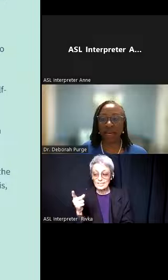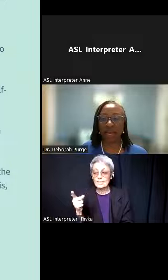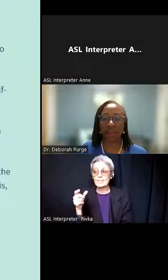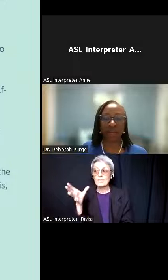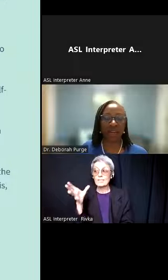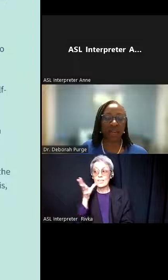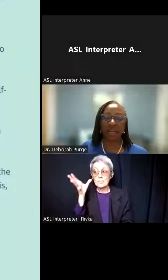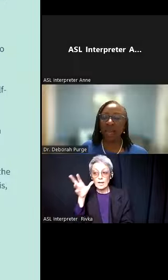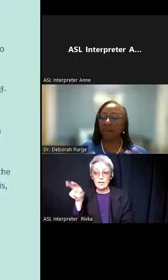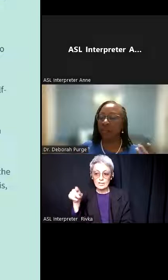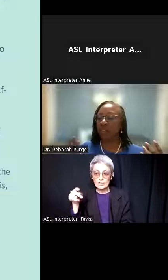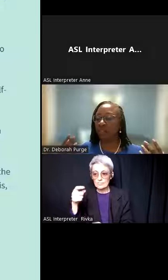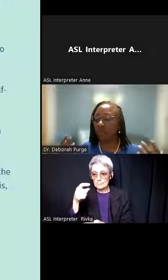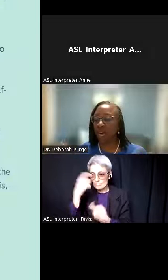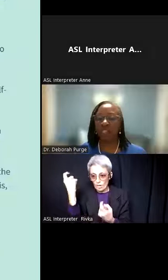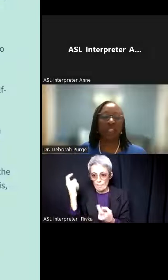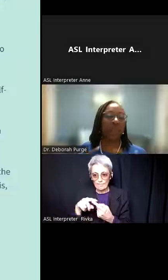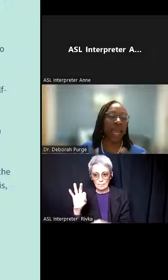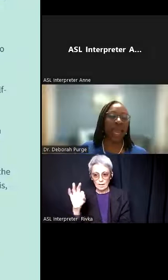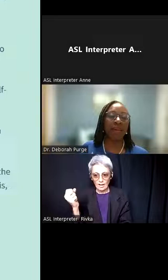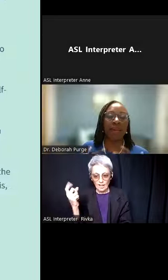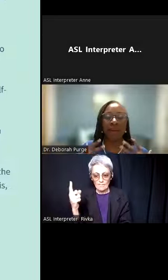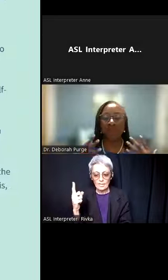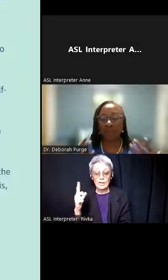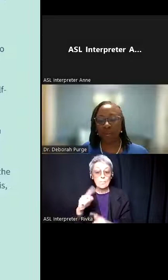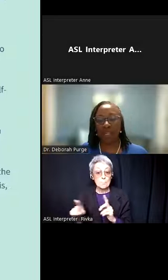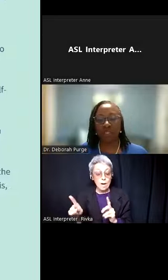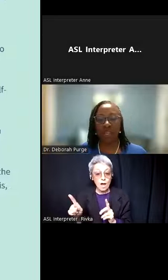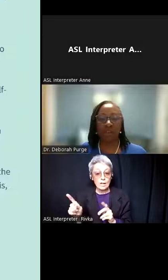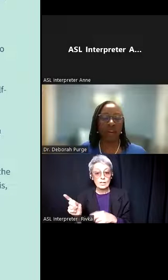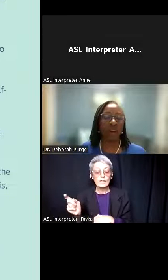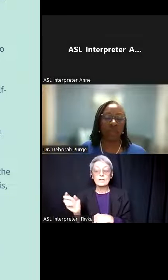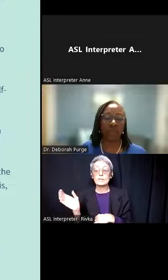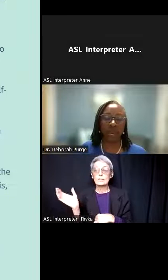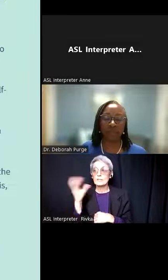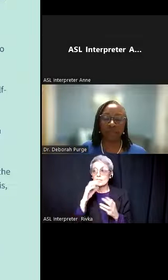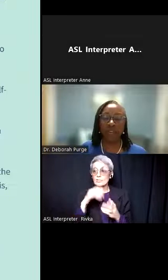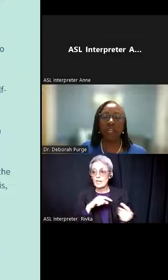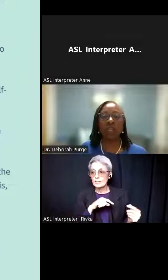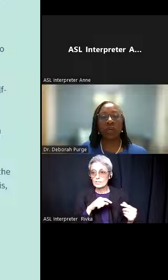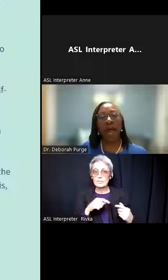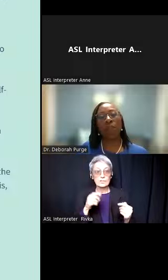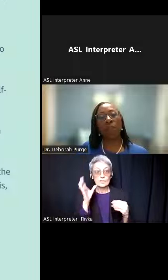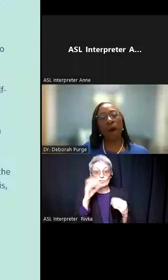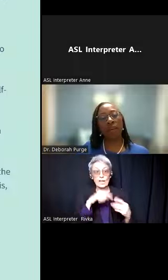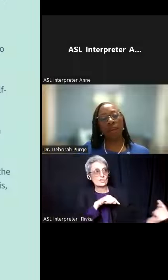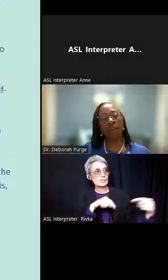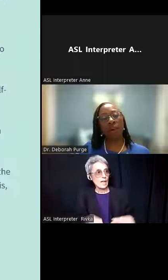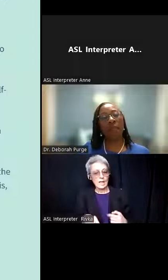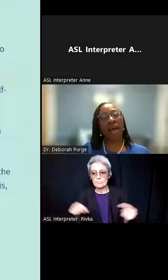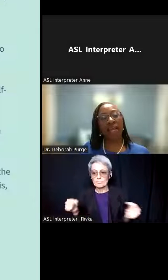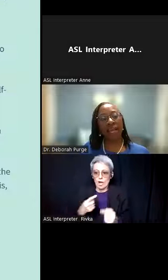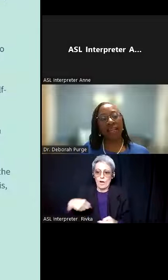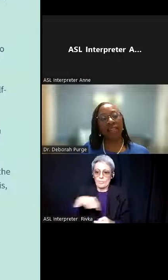of 9/11. Yeah, it was strangers who came and put us in harm's way. So now mom in